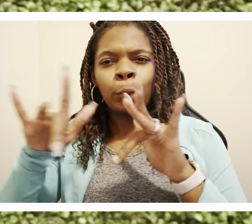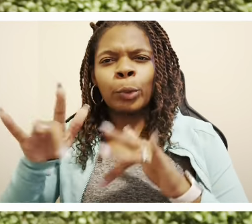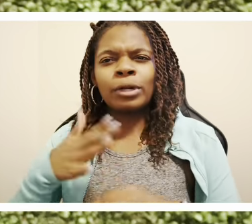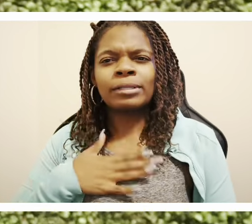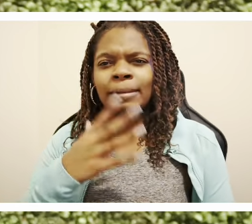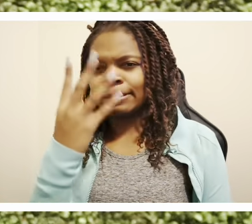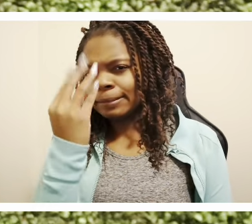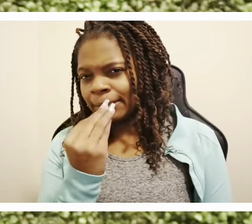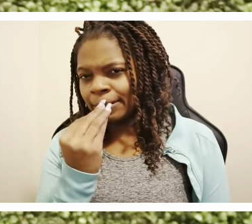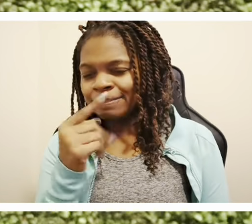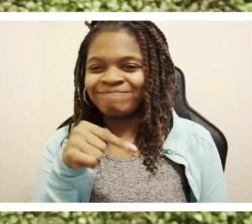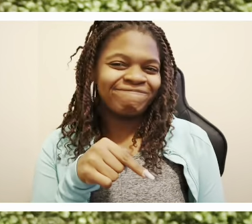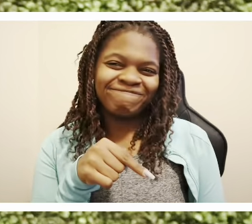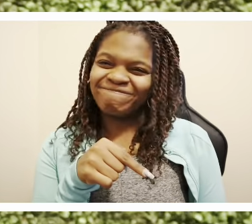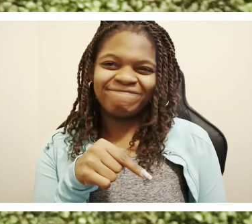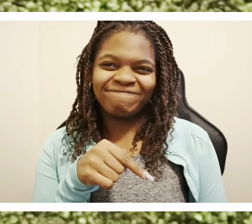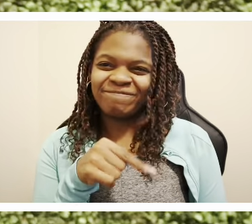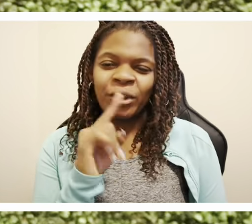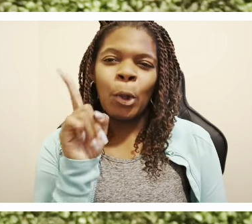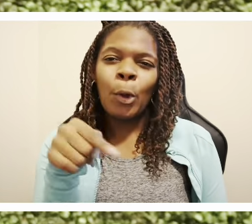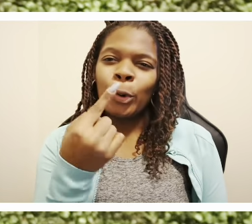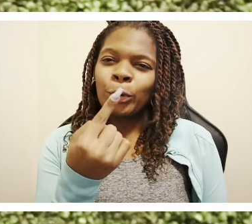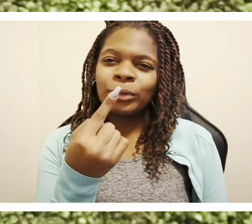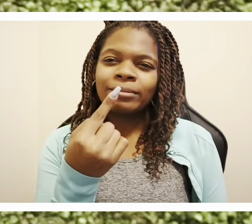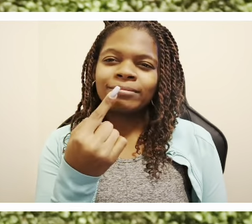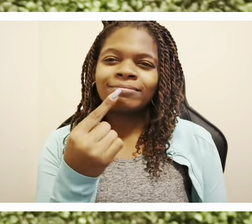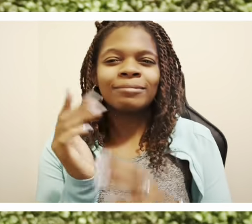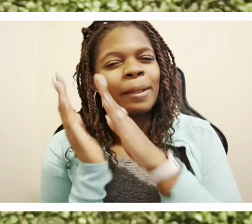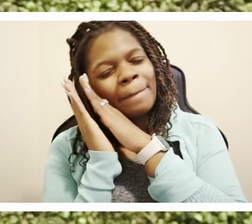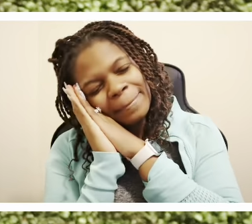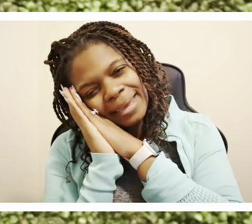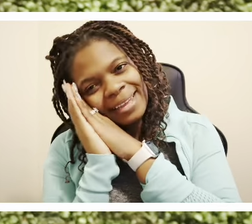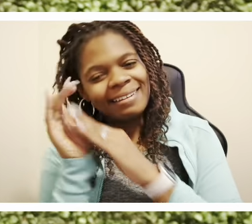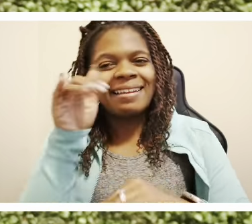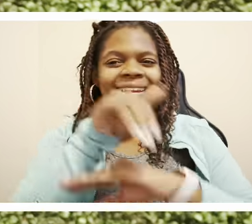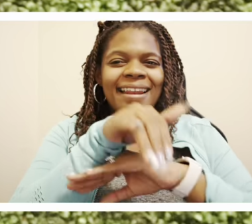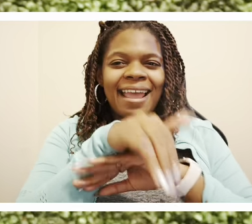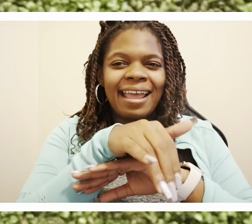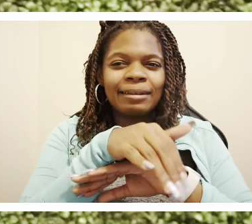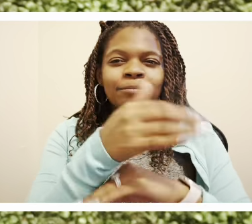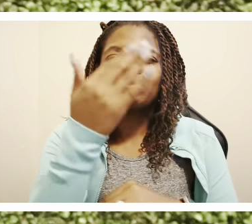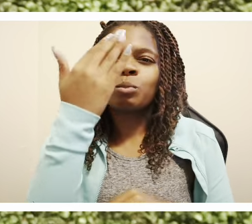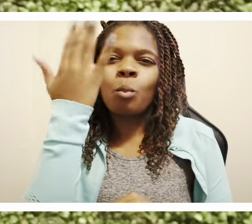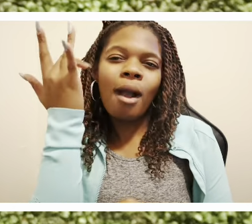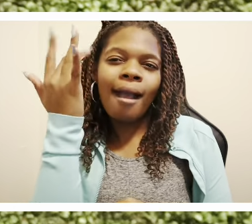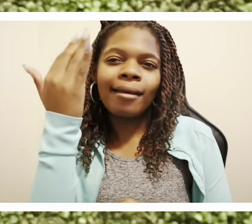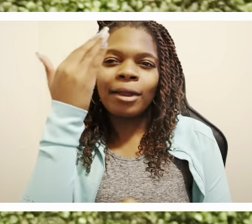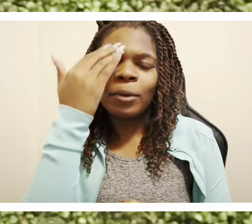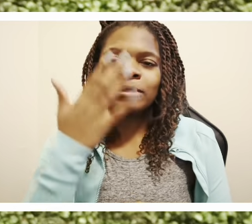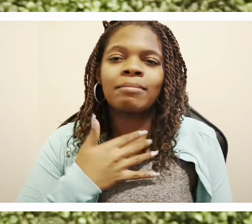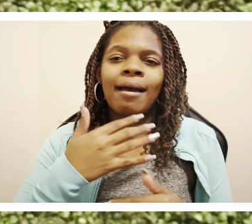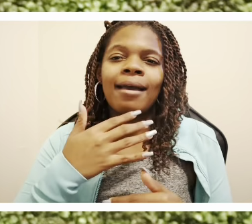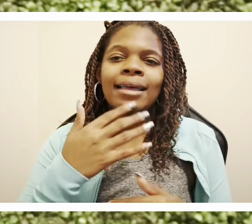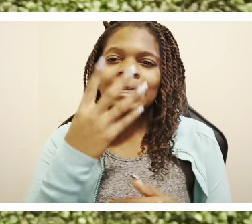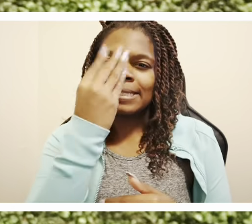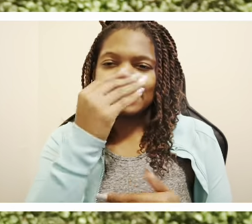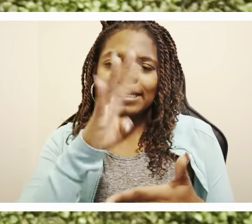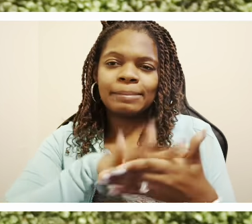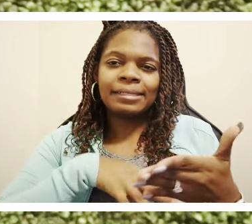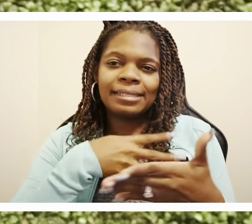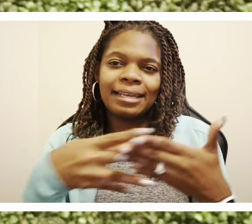I took a nap. Whereas the Apple Watch, it only tracks it when I go to bed for the night because it knows my bedtime